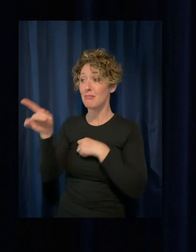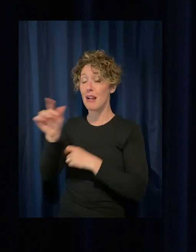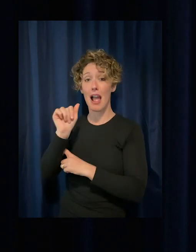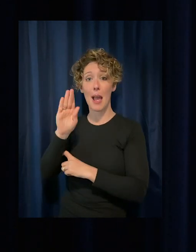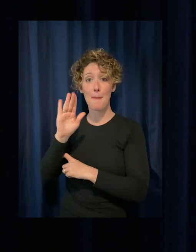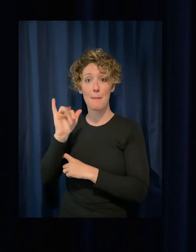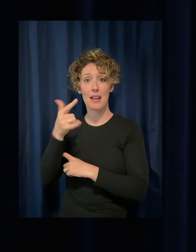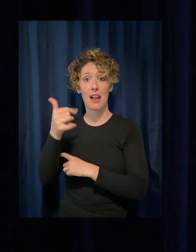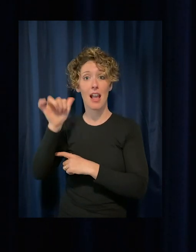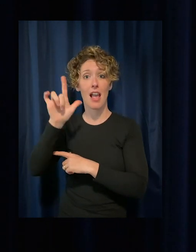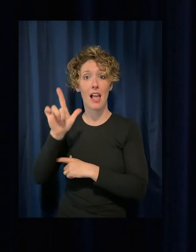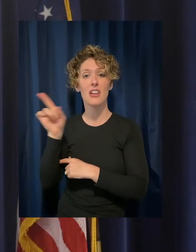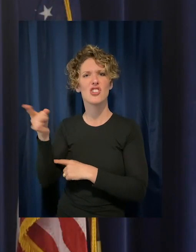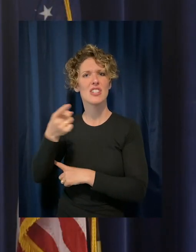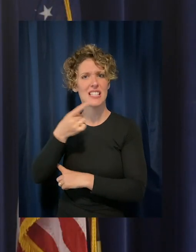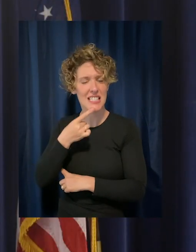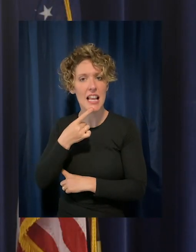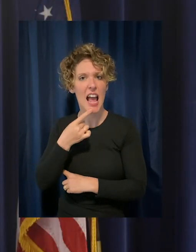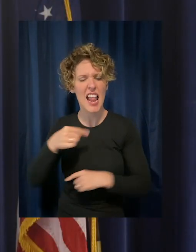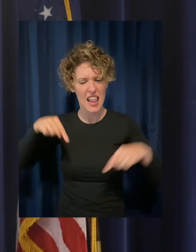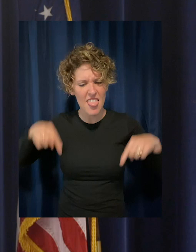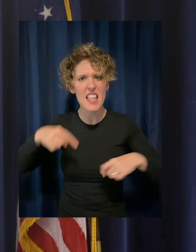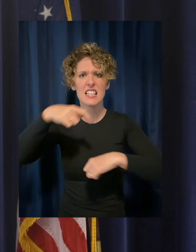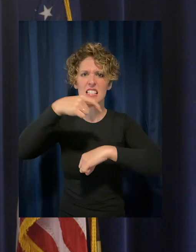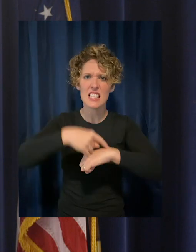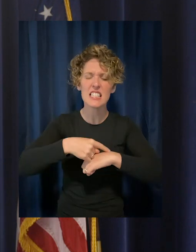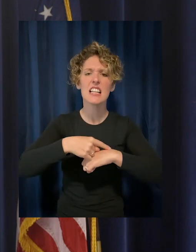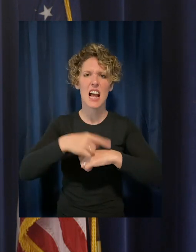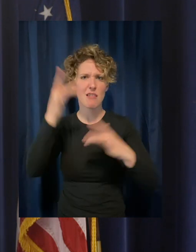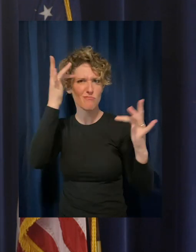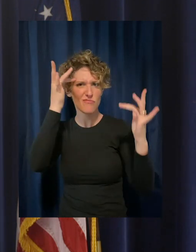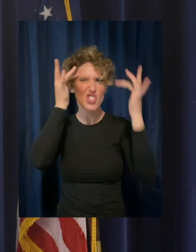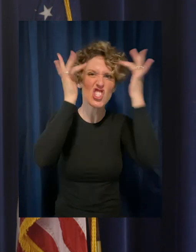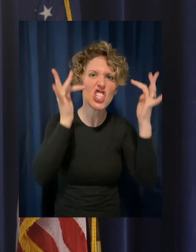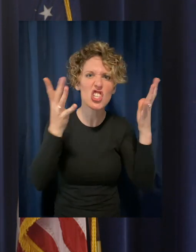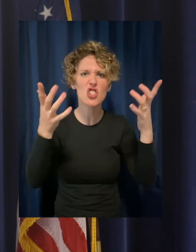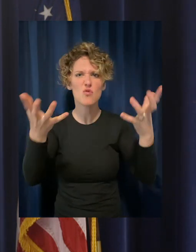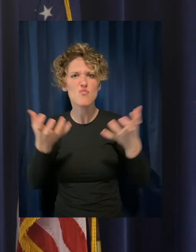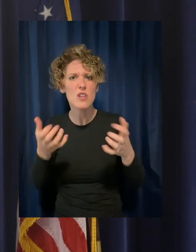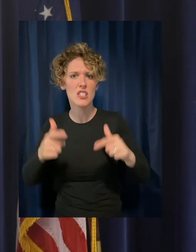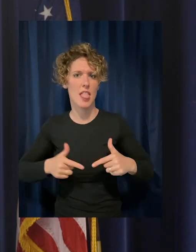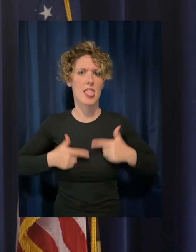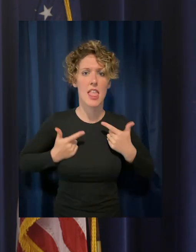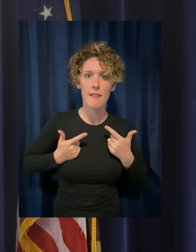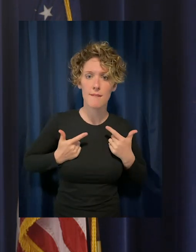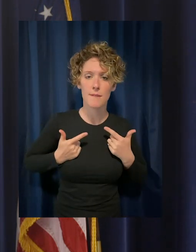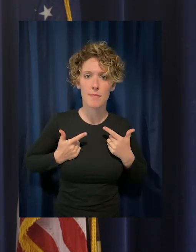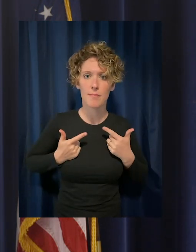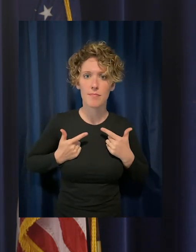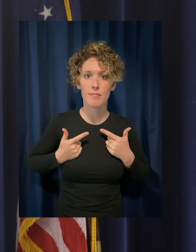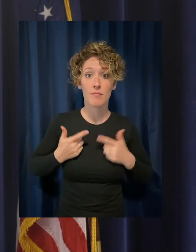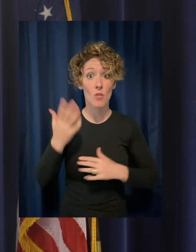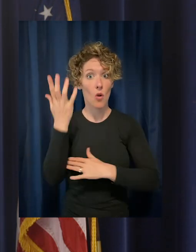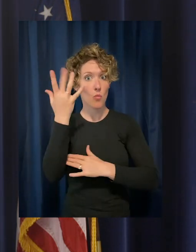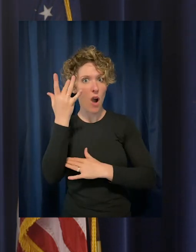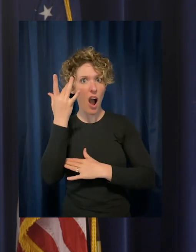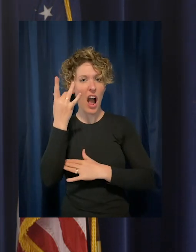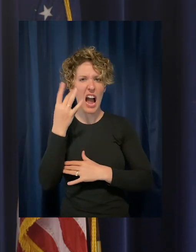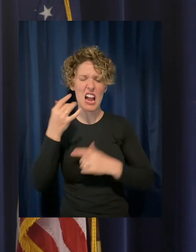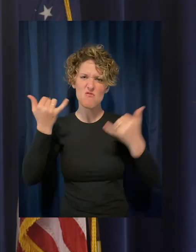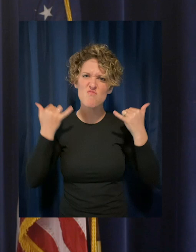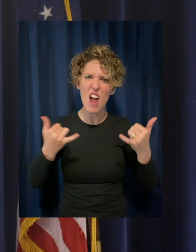times in which a genius would wish to live. It is not in the still calm of life or the repose of pacifism that great characters are